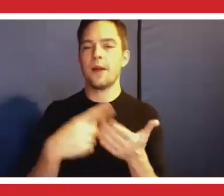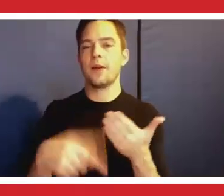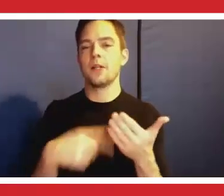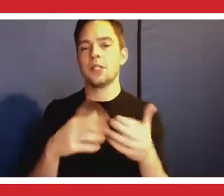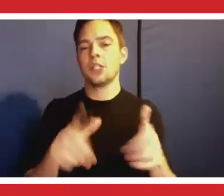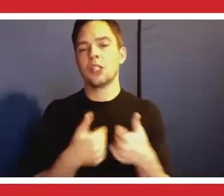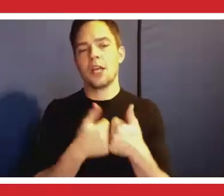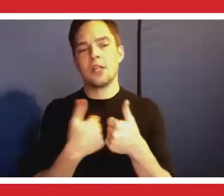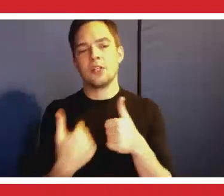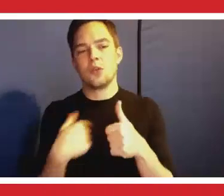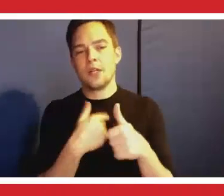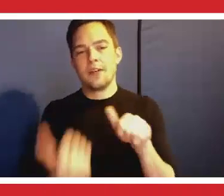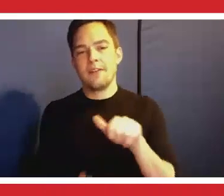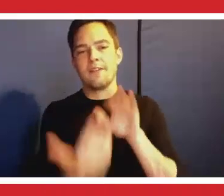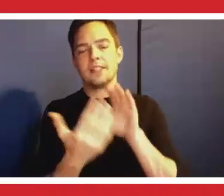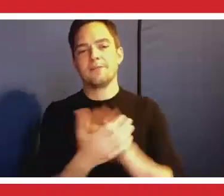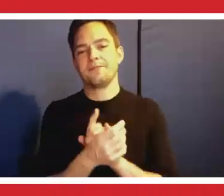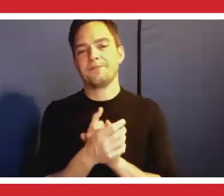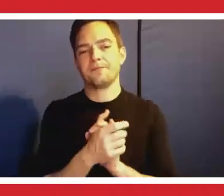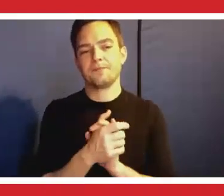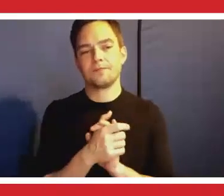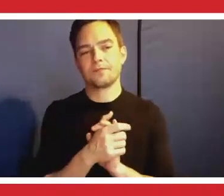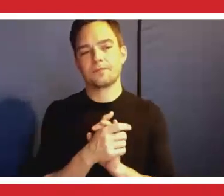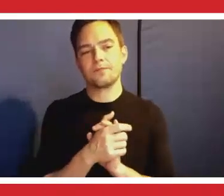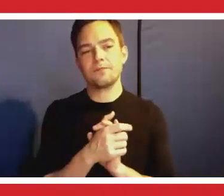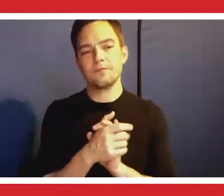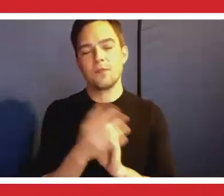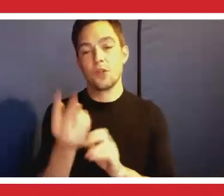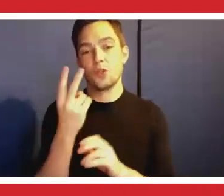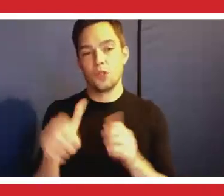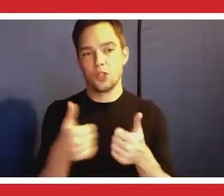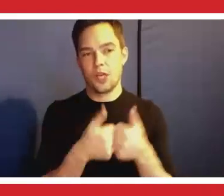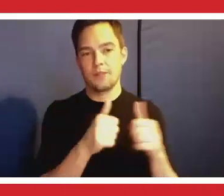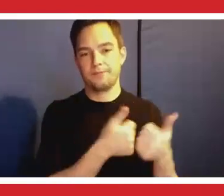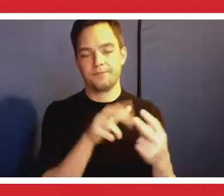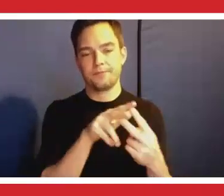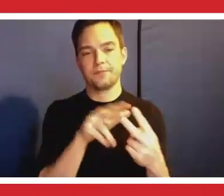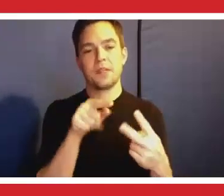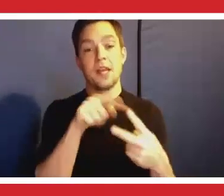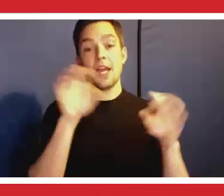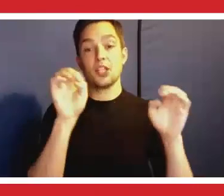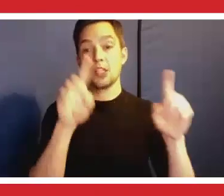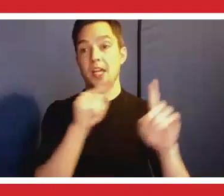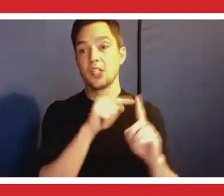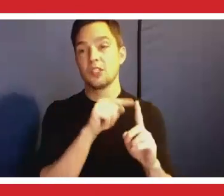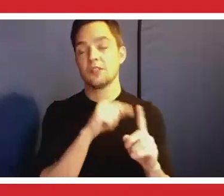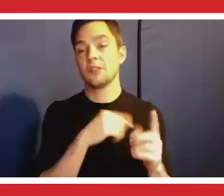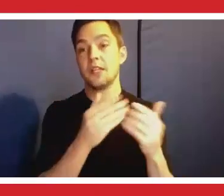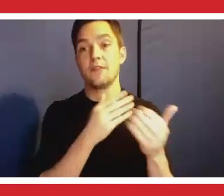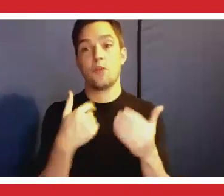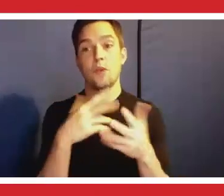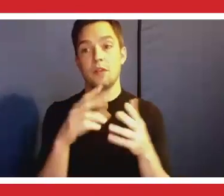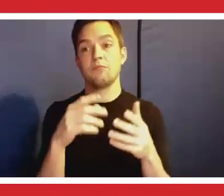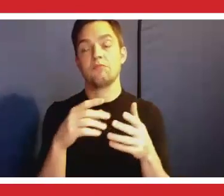we faced, and we saw two big challenges. Education was a big challenge. Even though we resorted